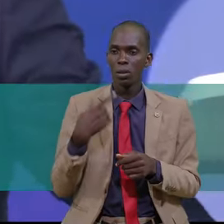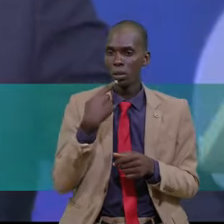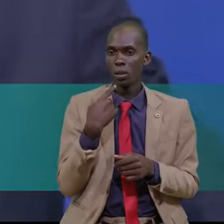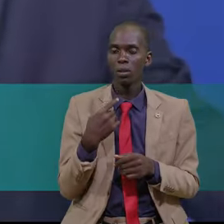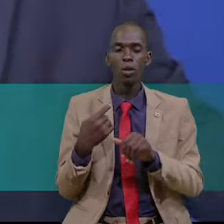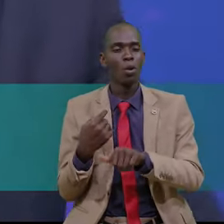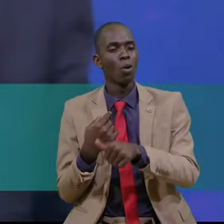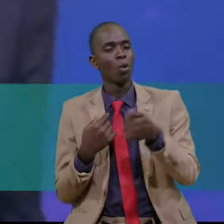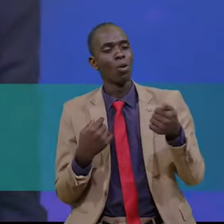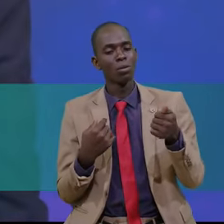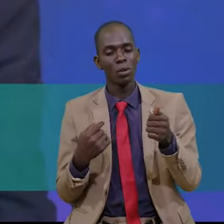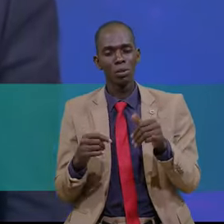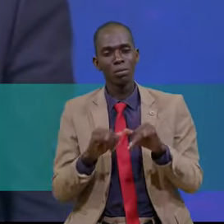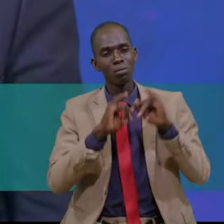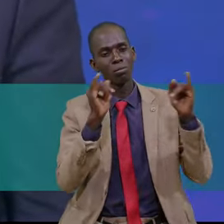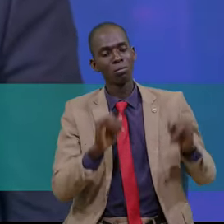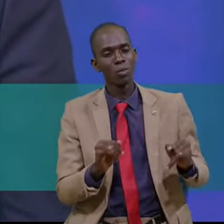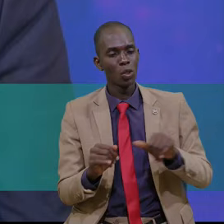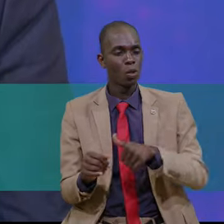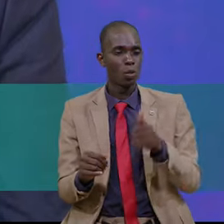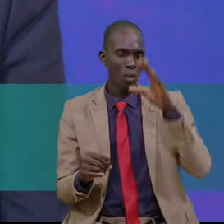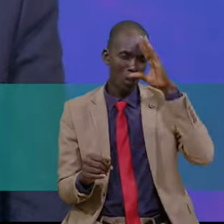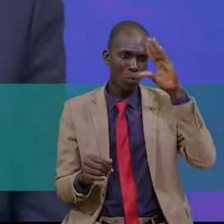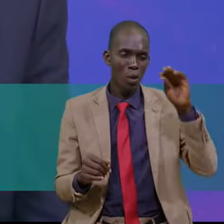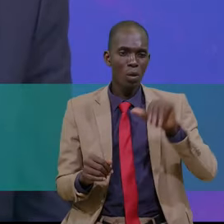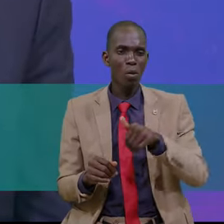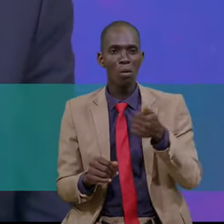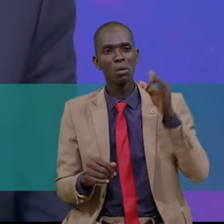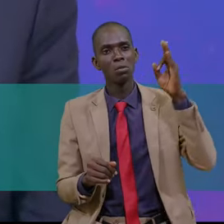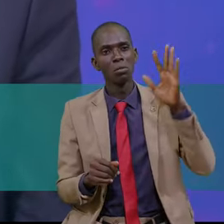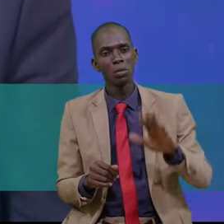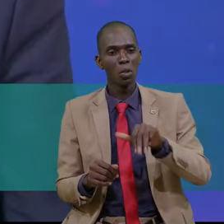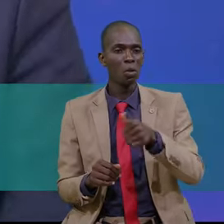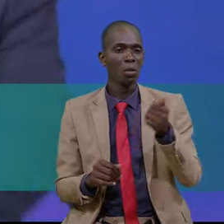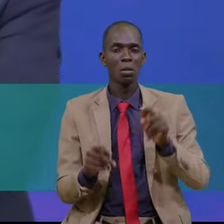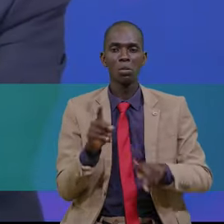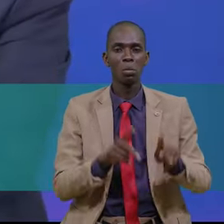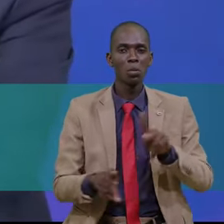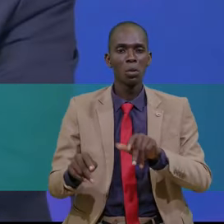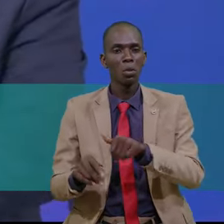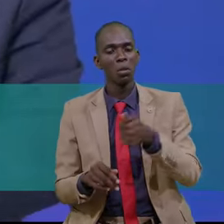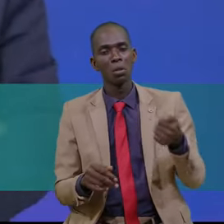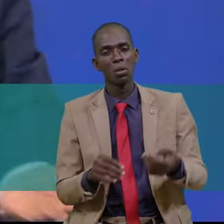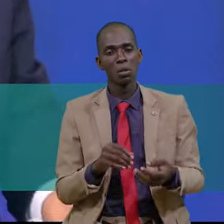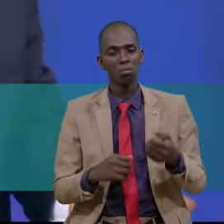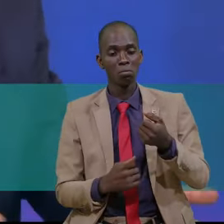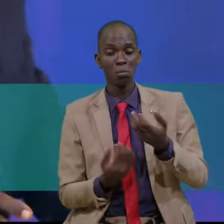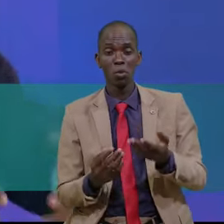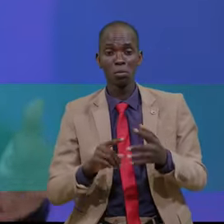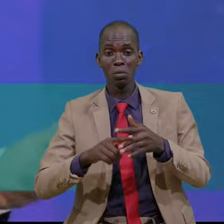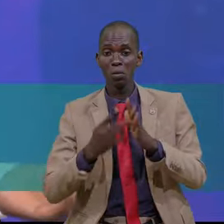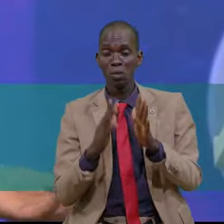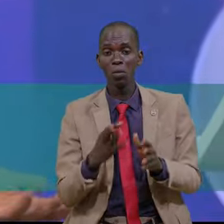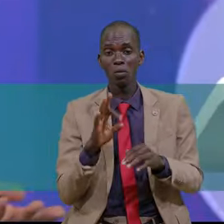Lords other men other ministers other the people other the founders have been our Lord but now